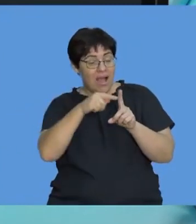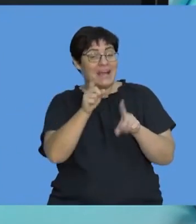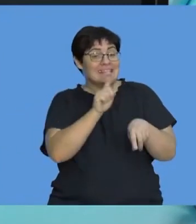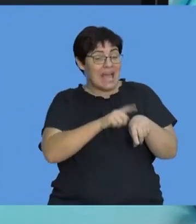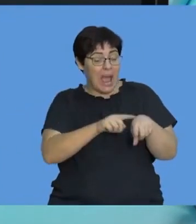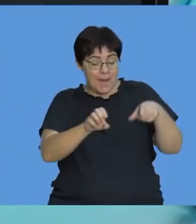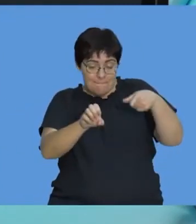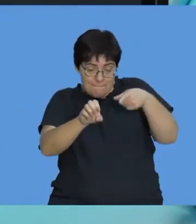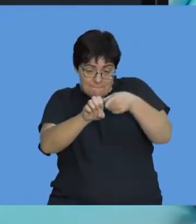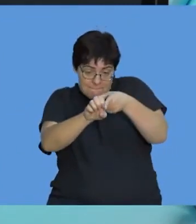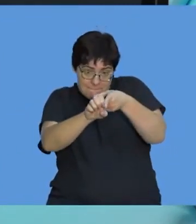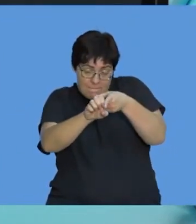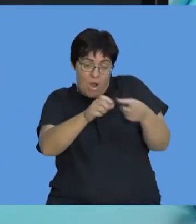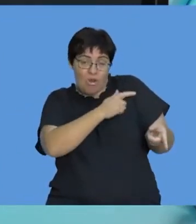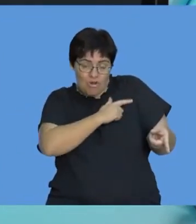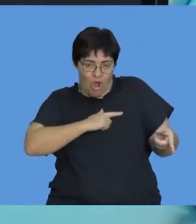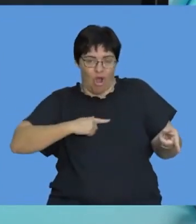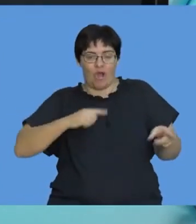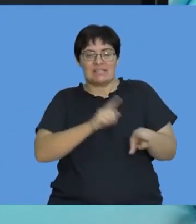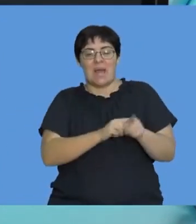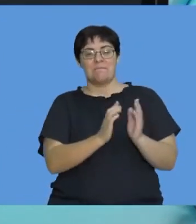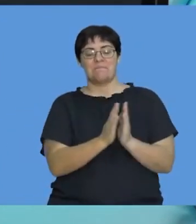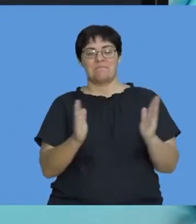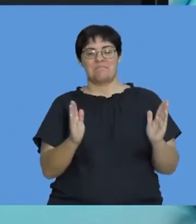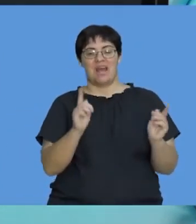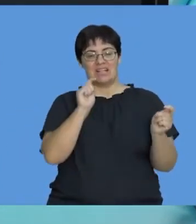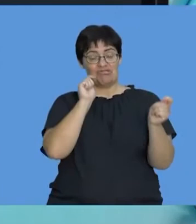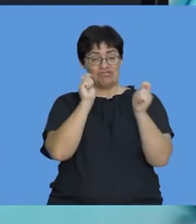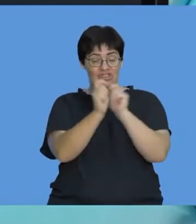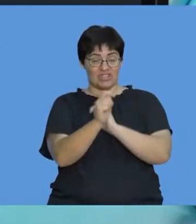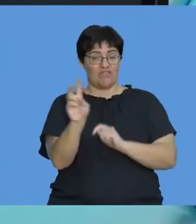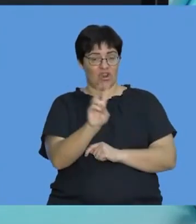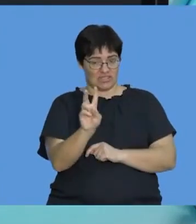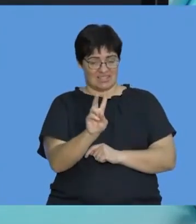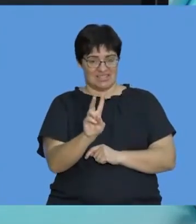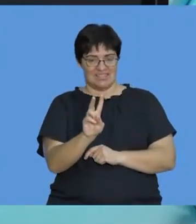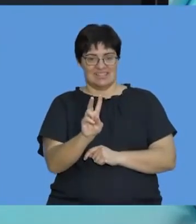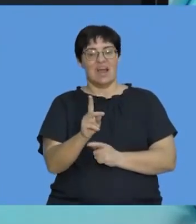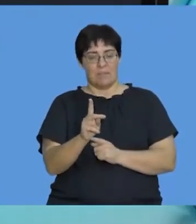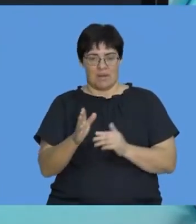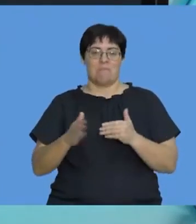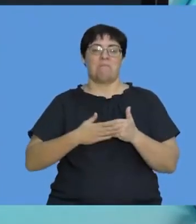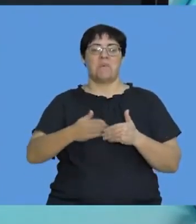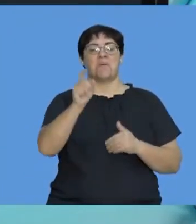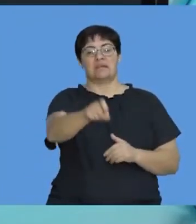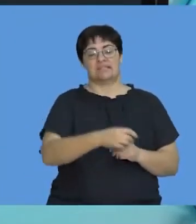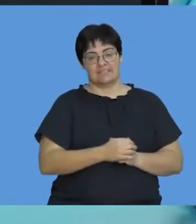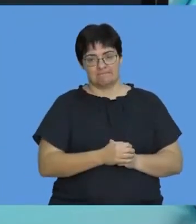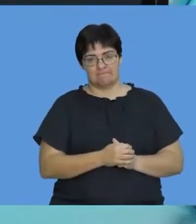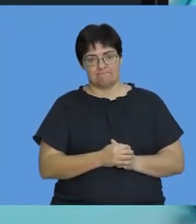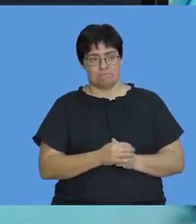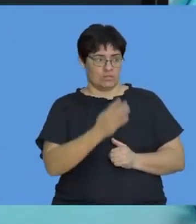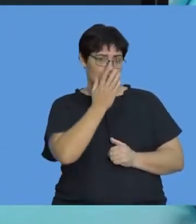If it takes longer to get flat, the change in velocity actually has to be